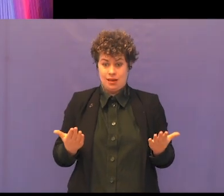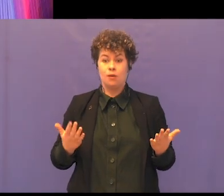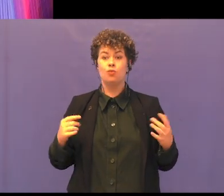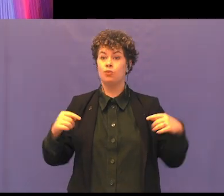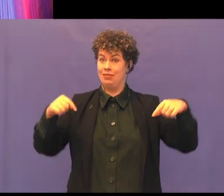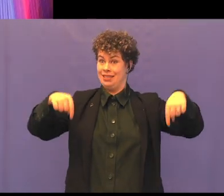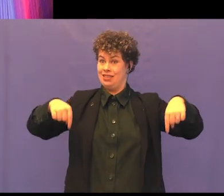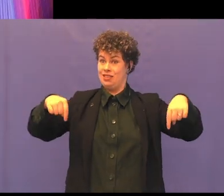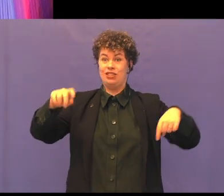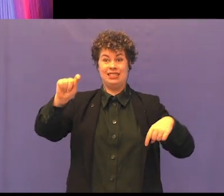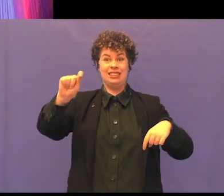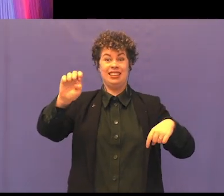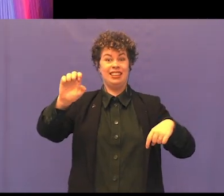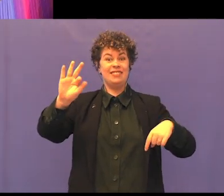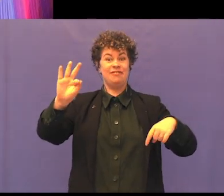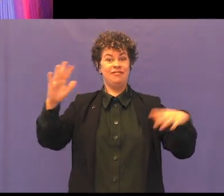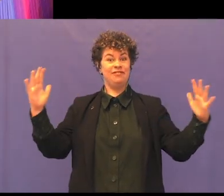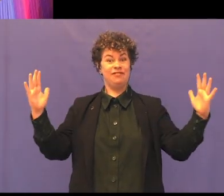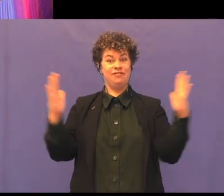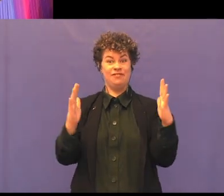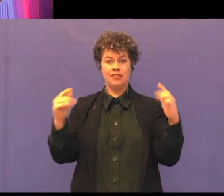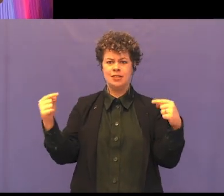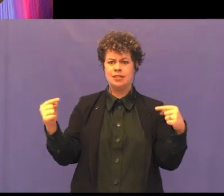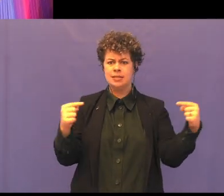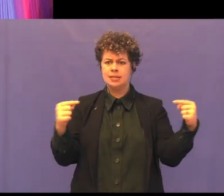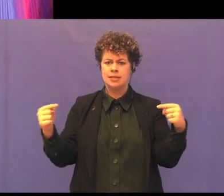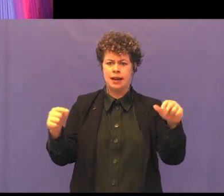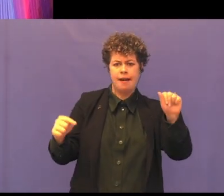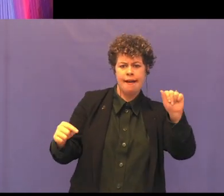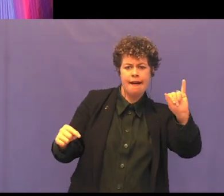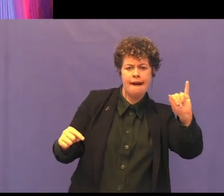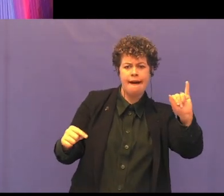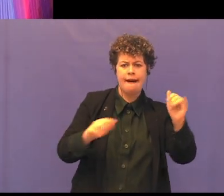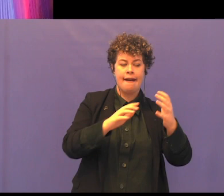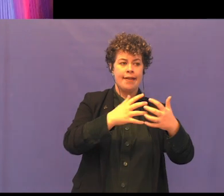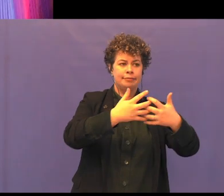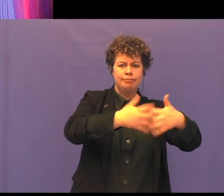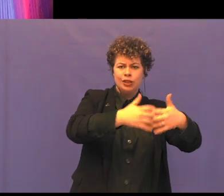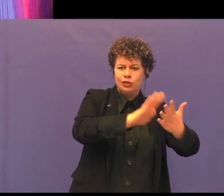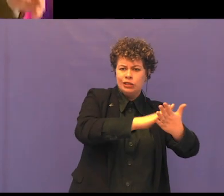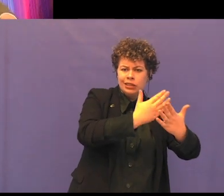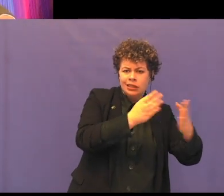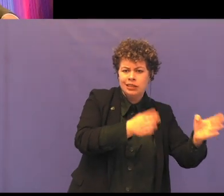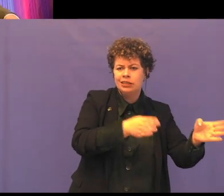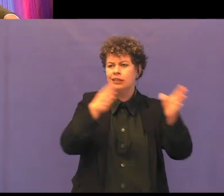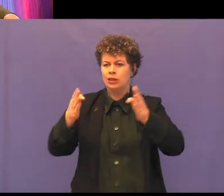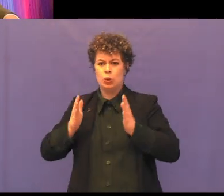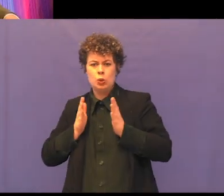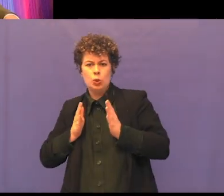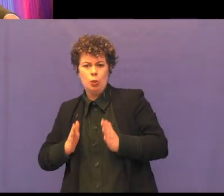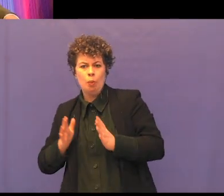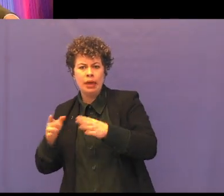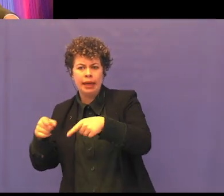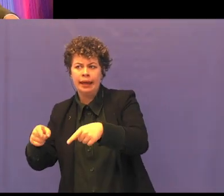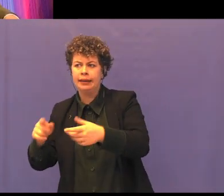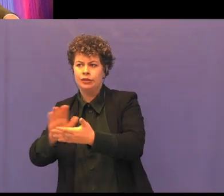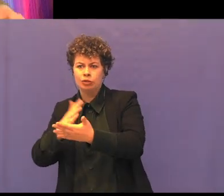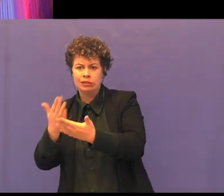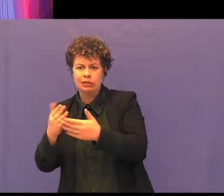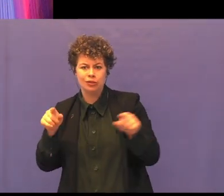fora like this, for example, DGT here, it interacts with other parts of the